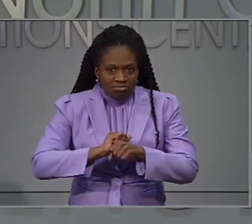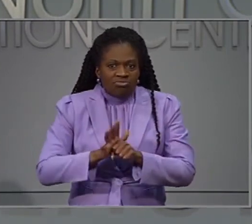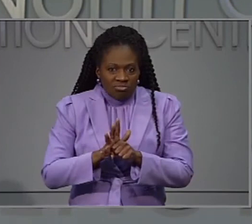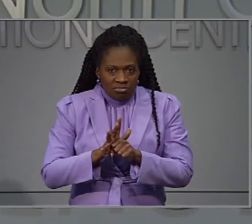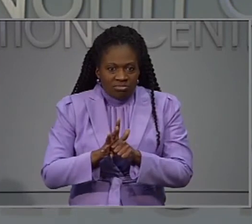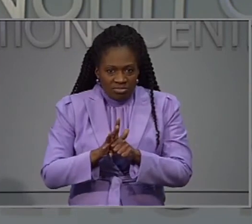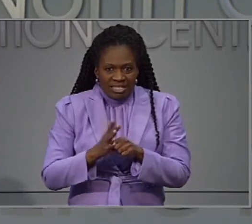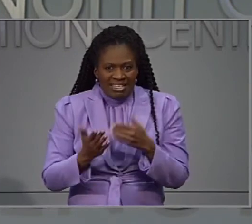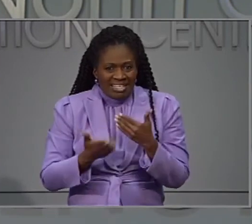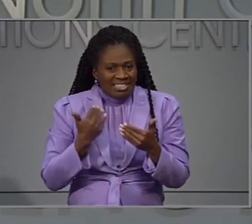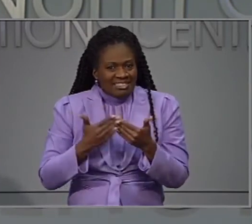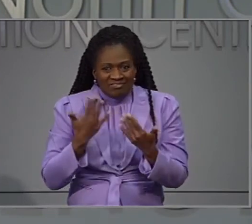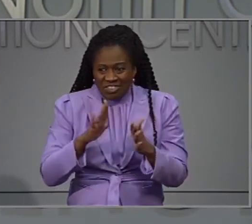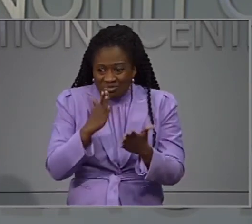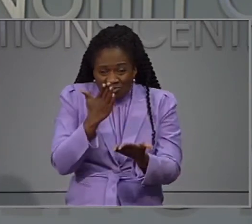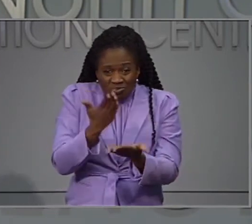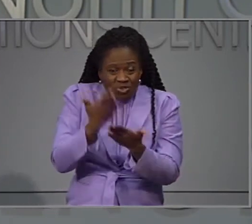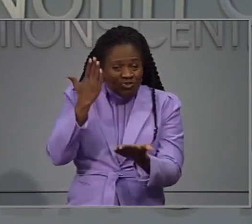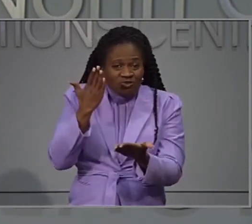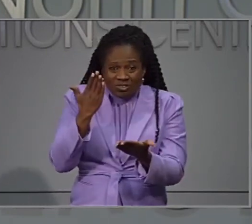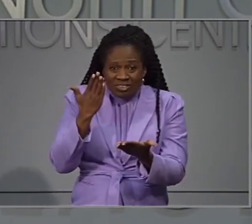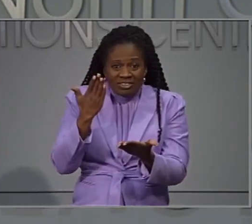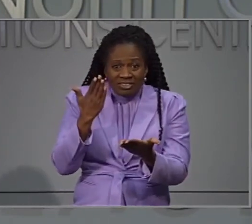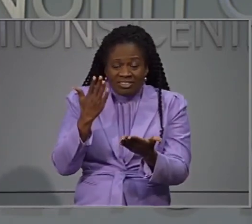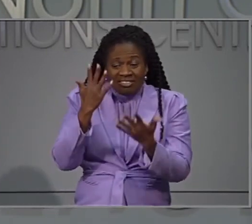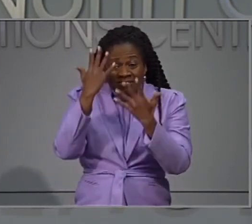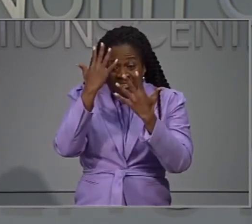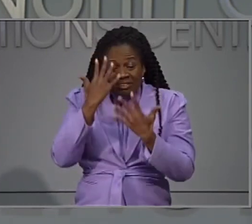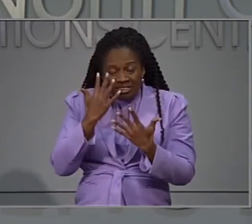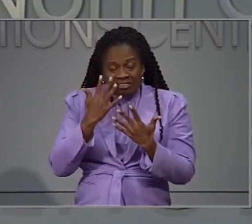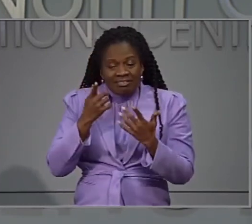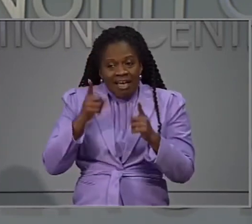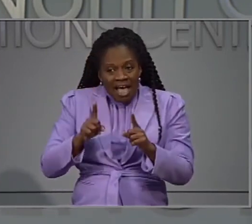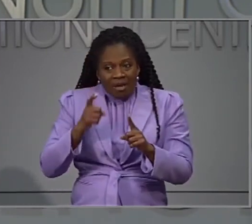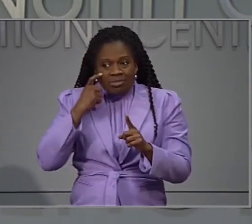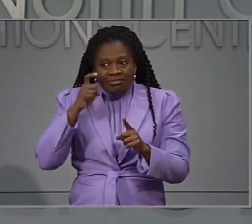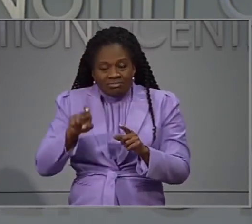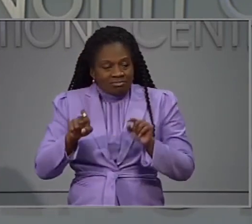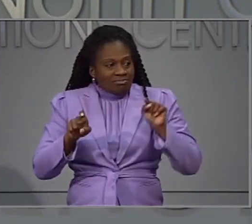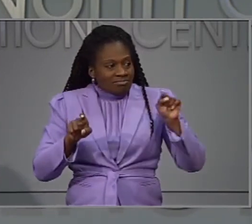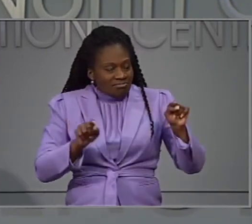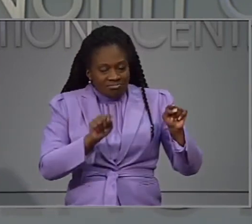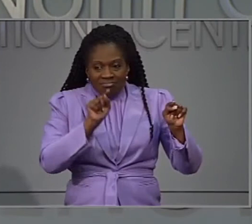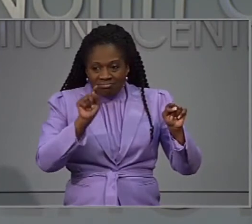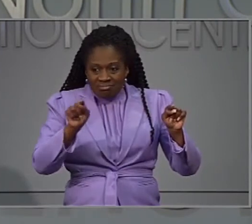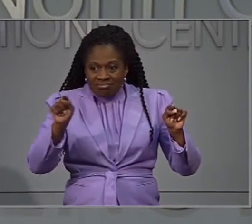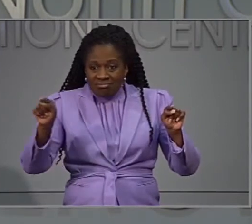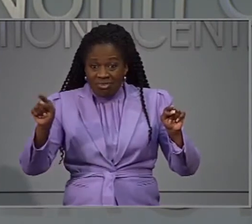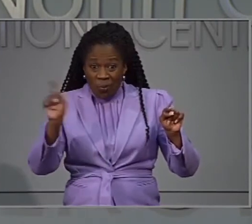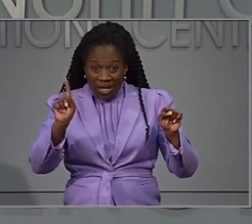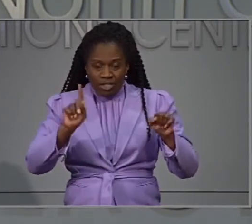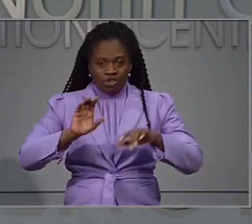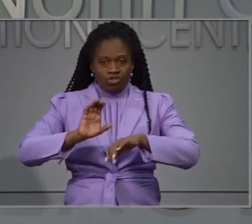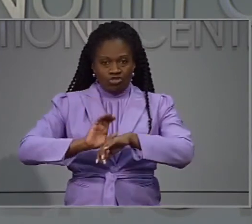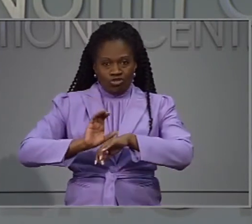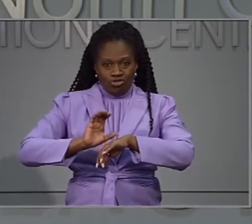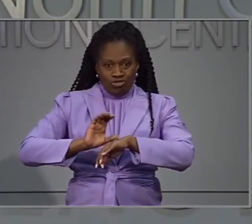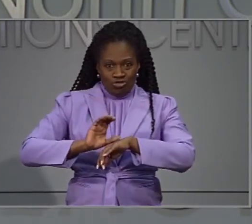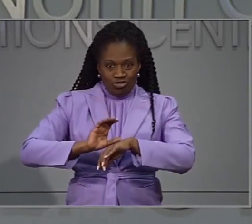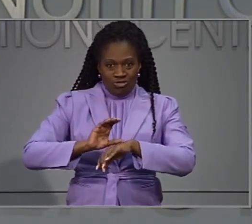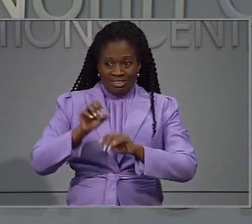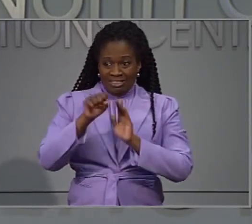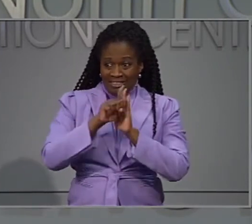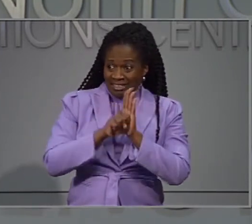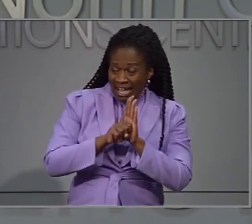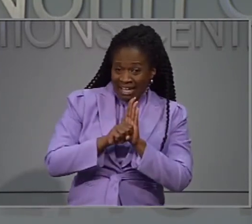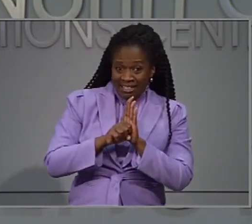more easily. And unfortunately, this has happened in churches at our state and across